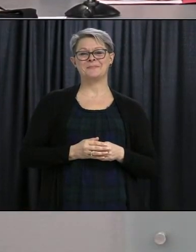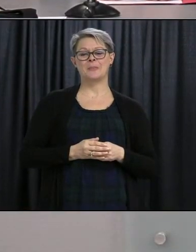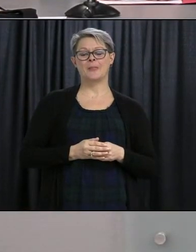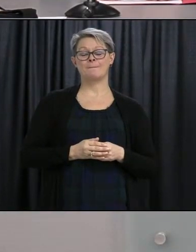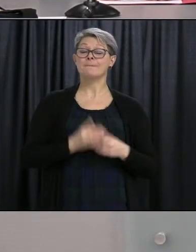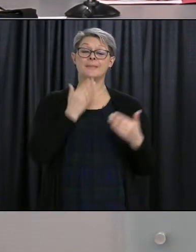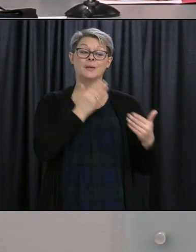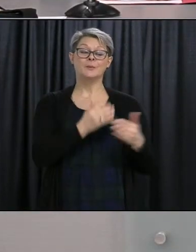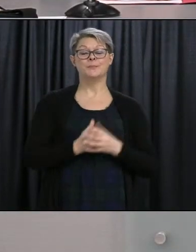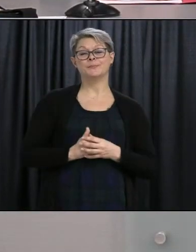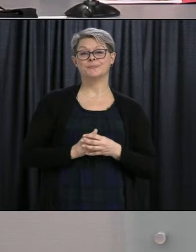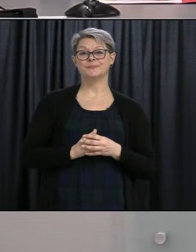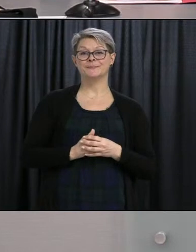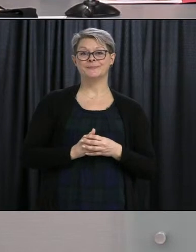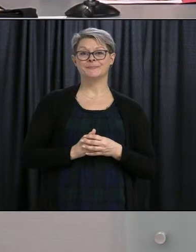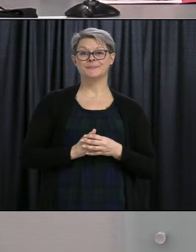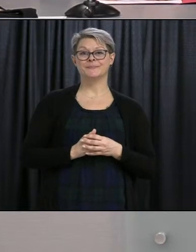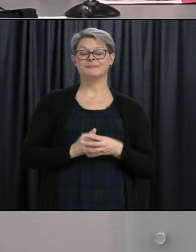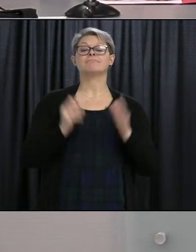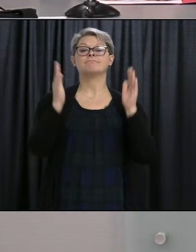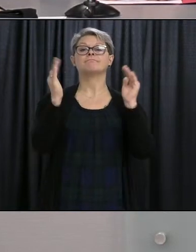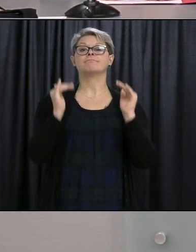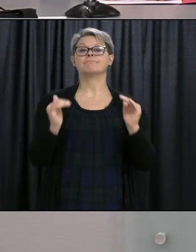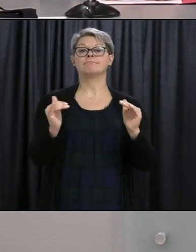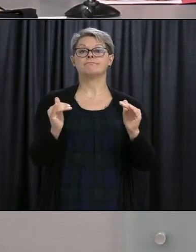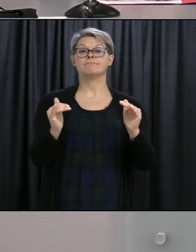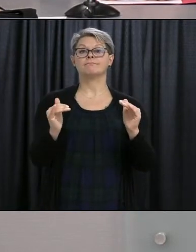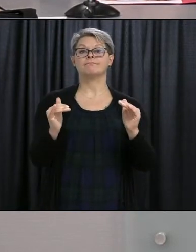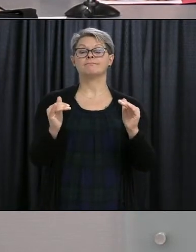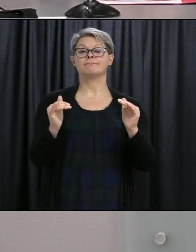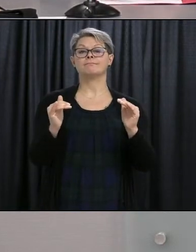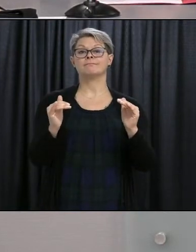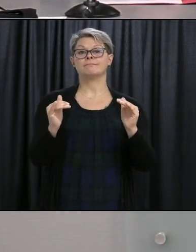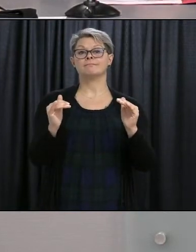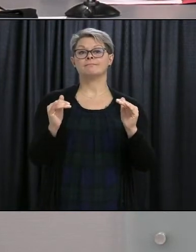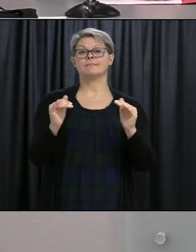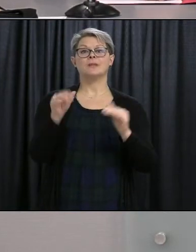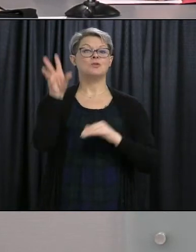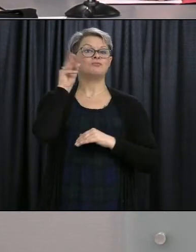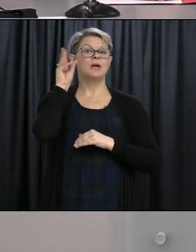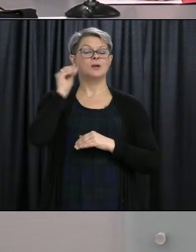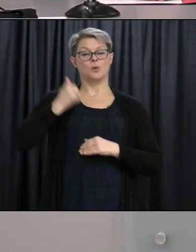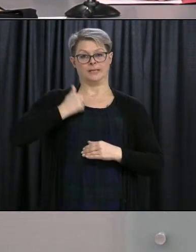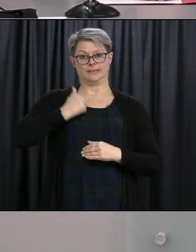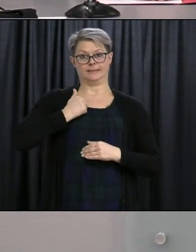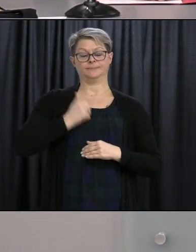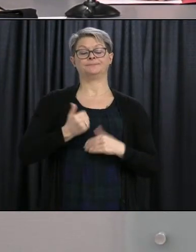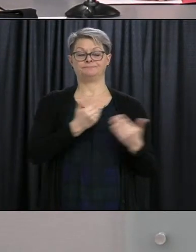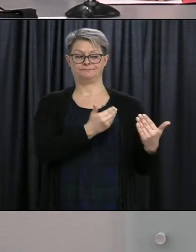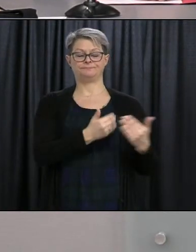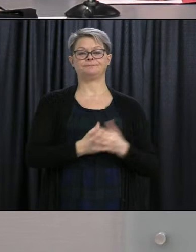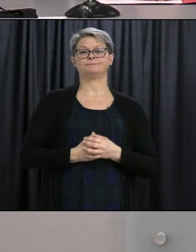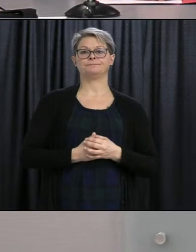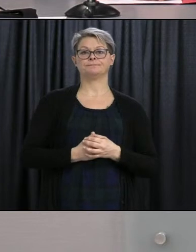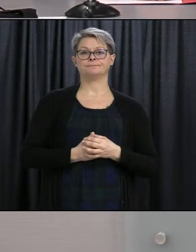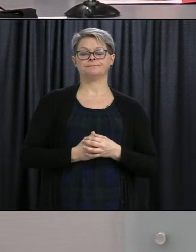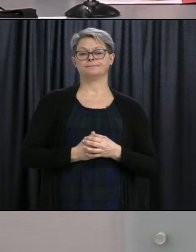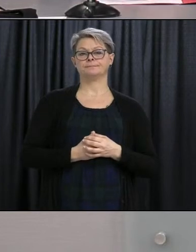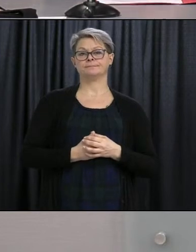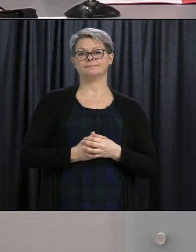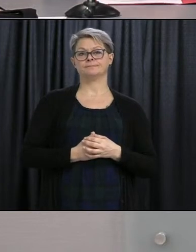Oh, thank you. Our next questions are from Patrick Butler with Radio Canada. Please go ahead.